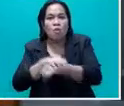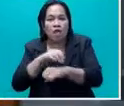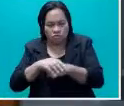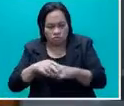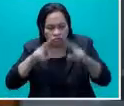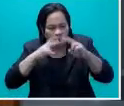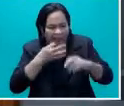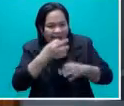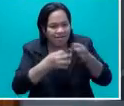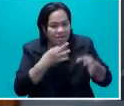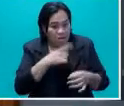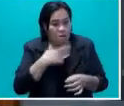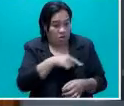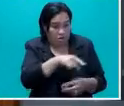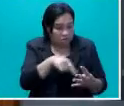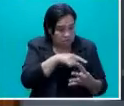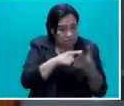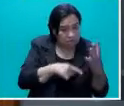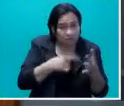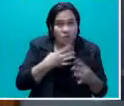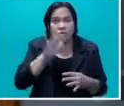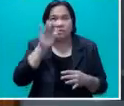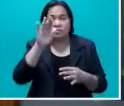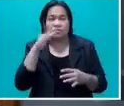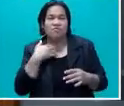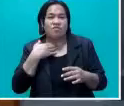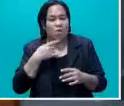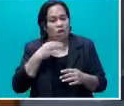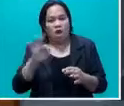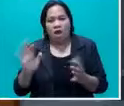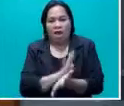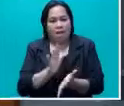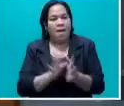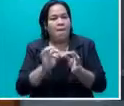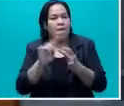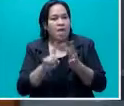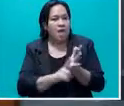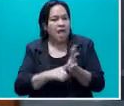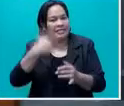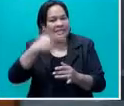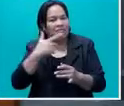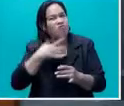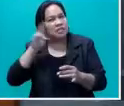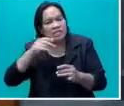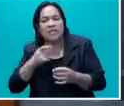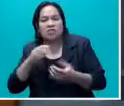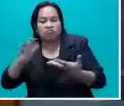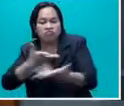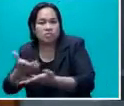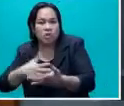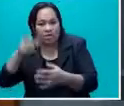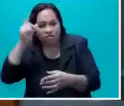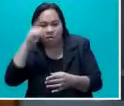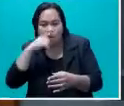of consultations with key stakeholders on Bill number 17 to amend the Itoke Land Trust Act.